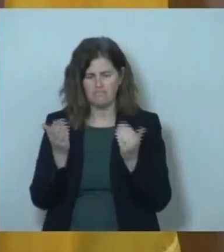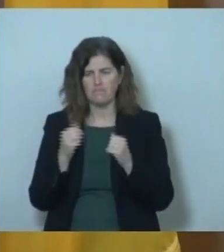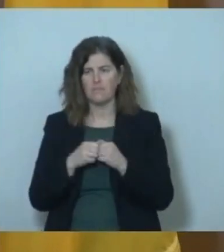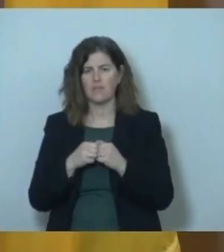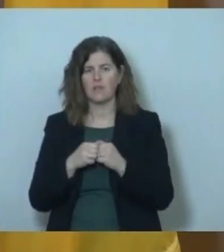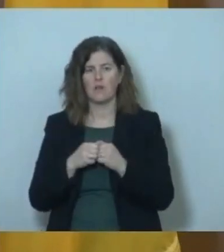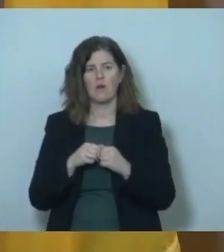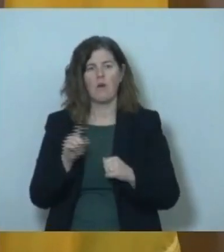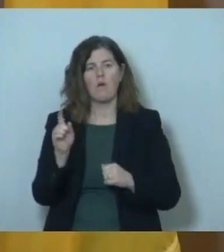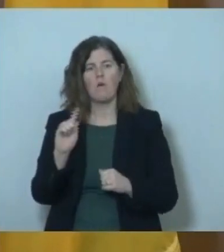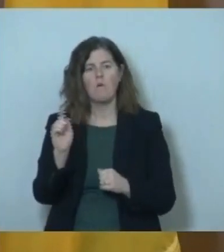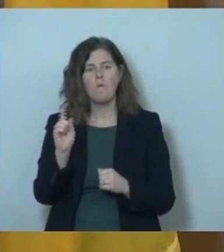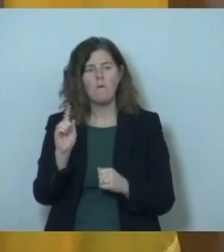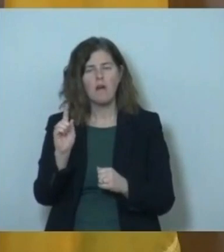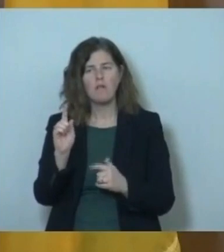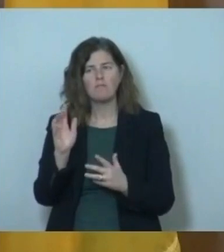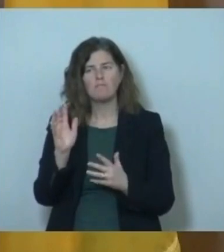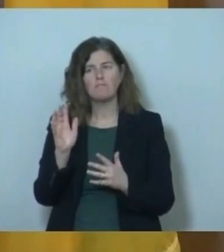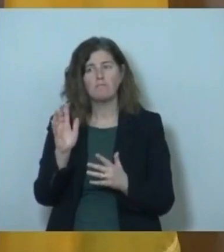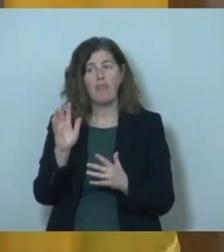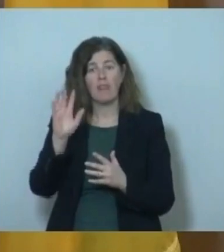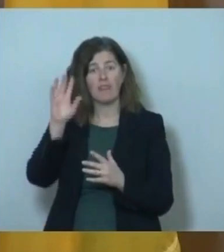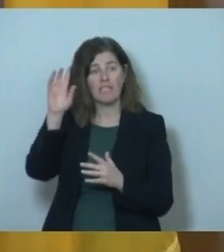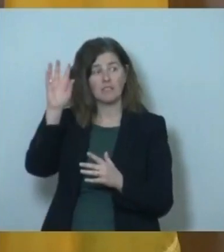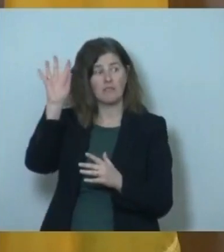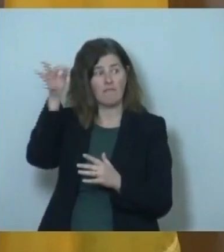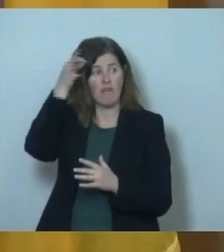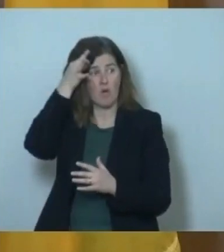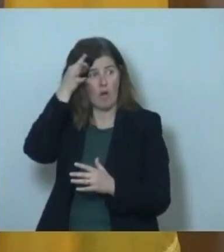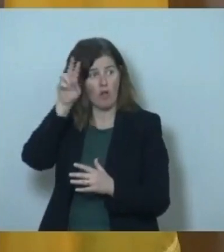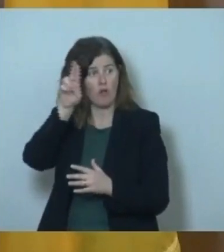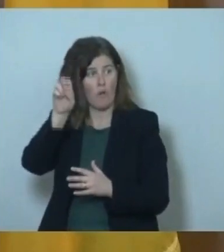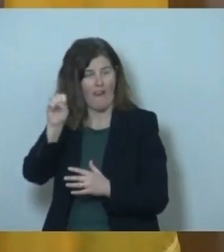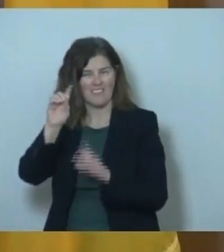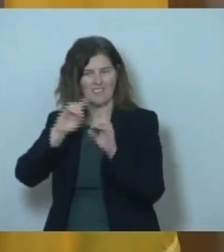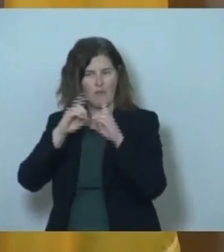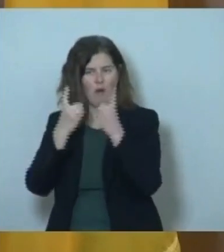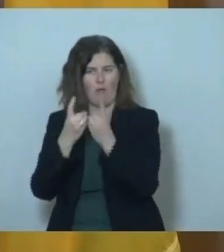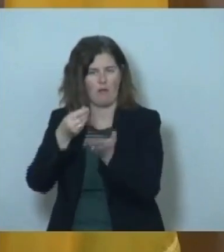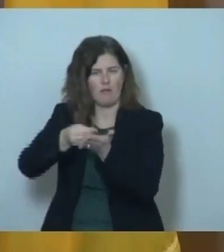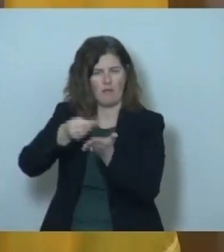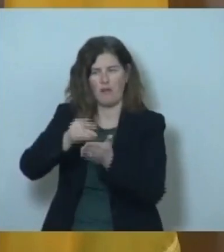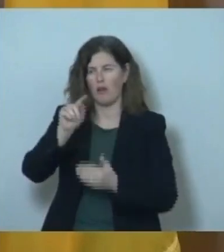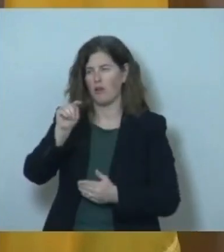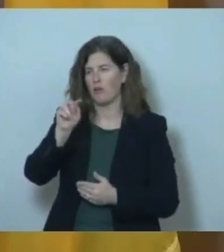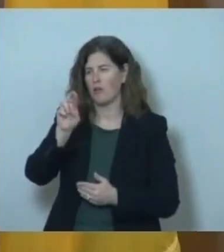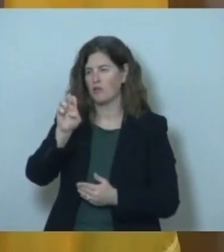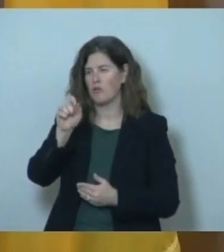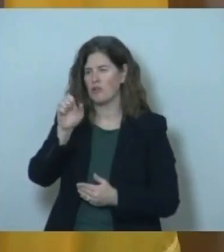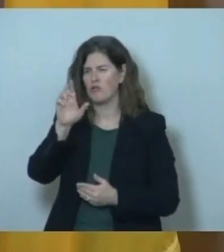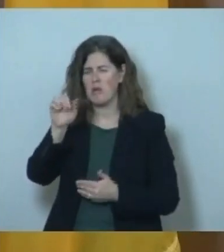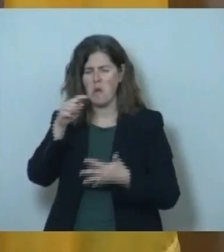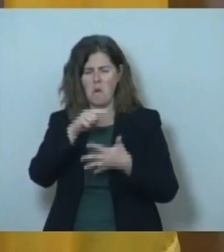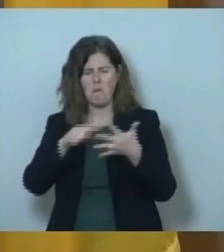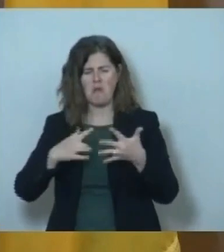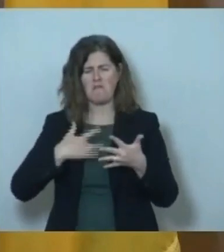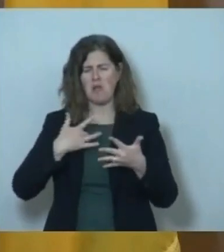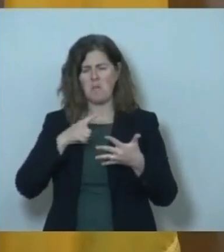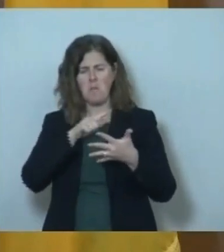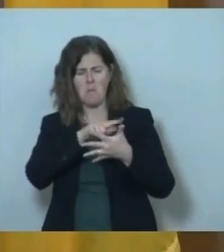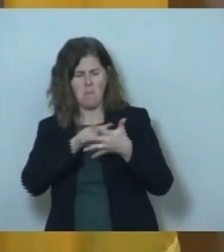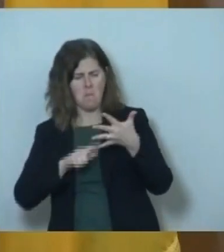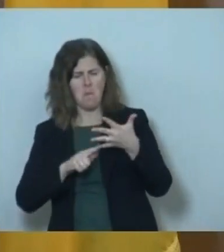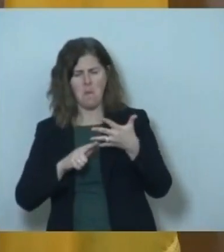guidance from the Department of Treasury, federal U.S. Department, we think that we can cover much of